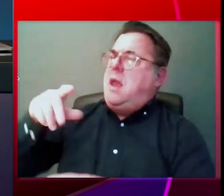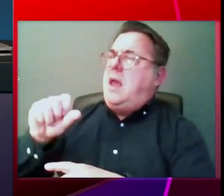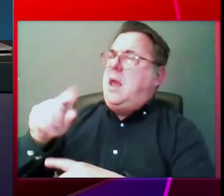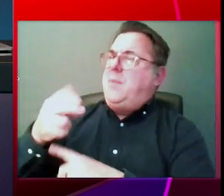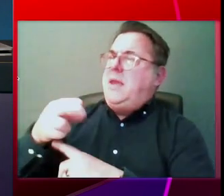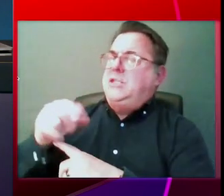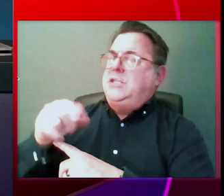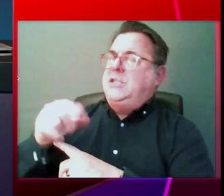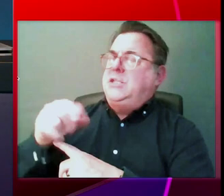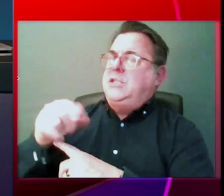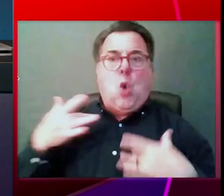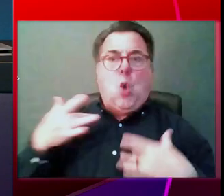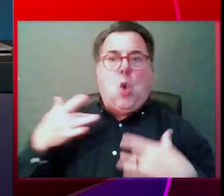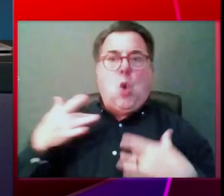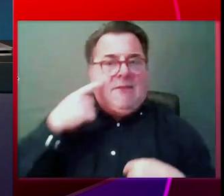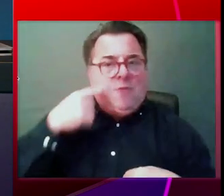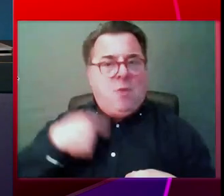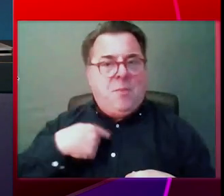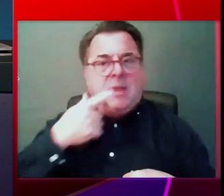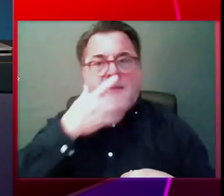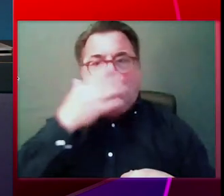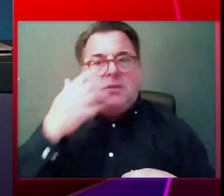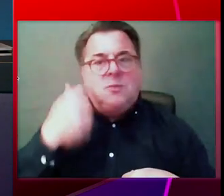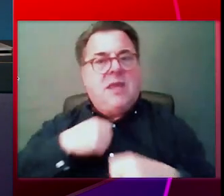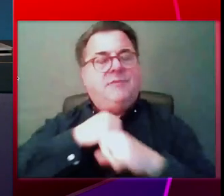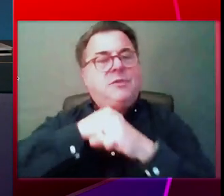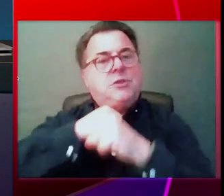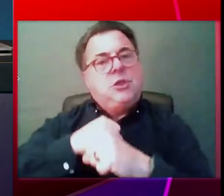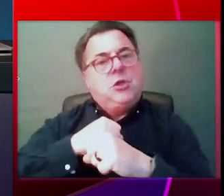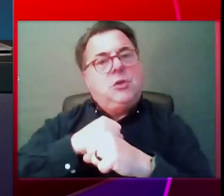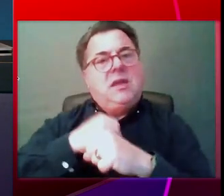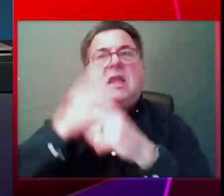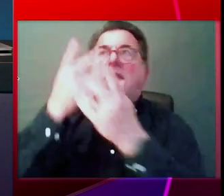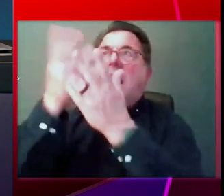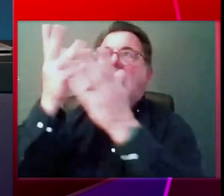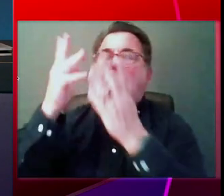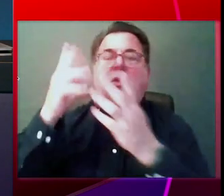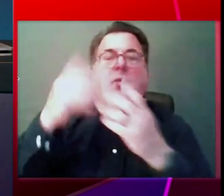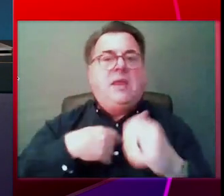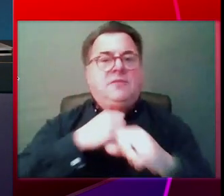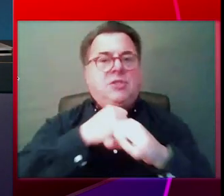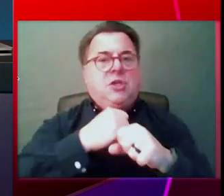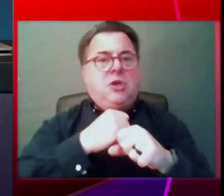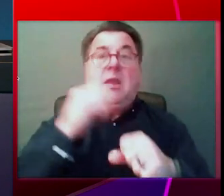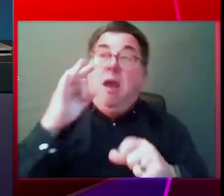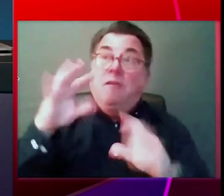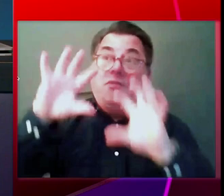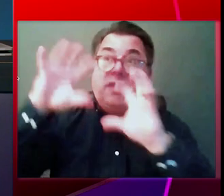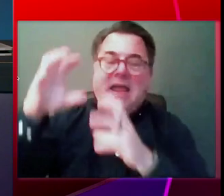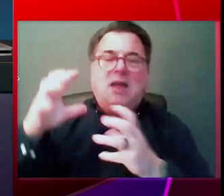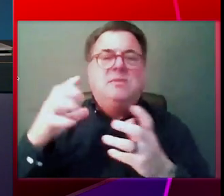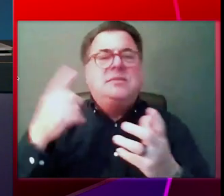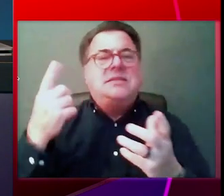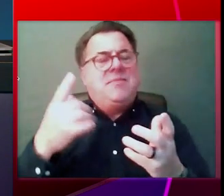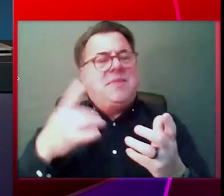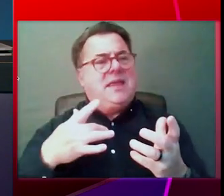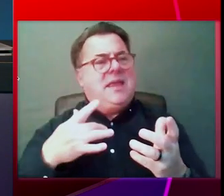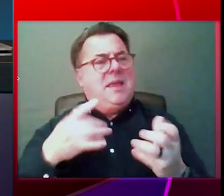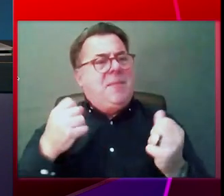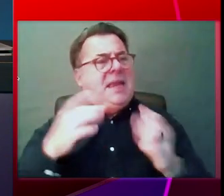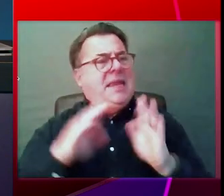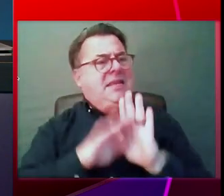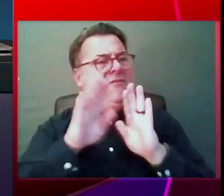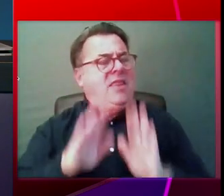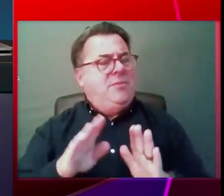excited because, you know, we've got security in the cloud. We've got security of the cloud. Something that I think a lot of developers